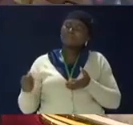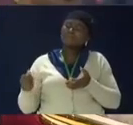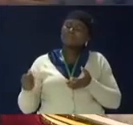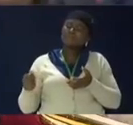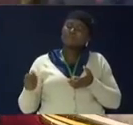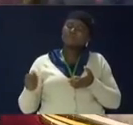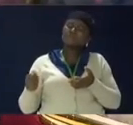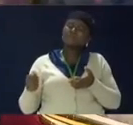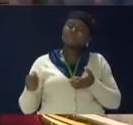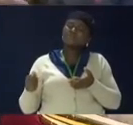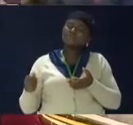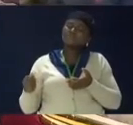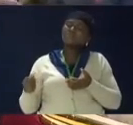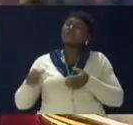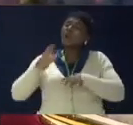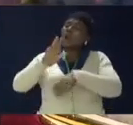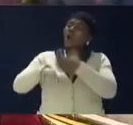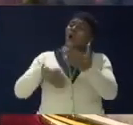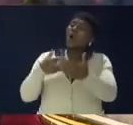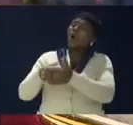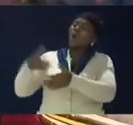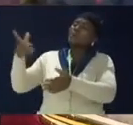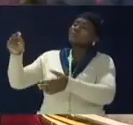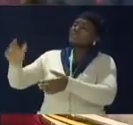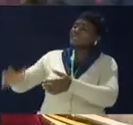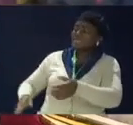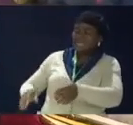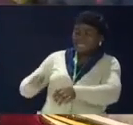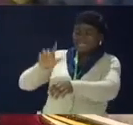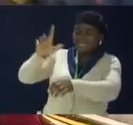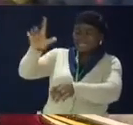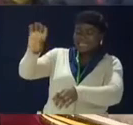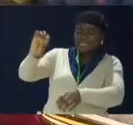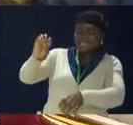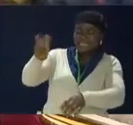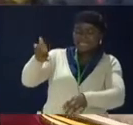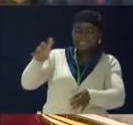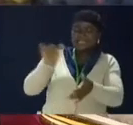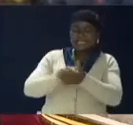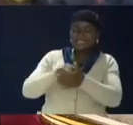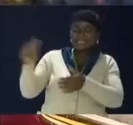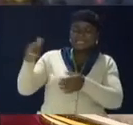And all the legs that have danced for you tonight,